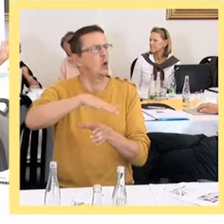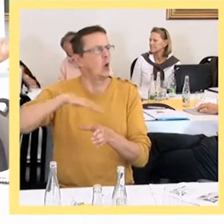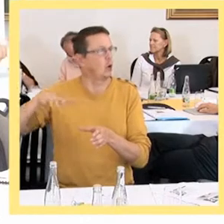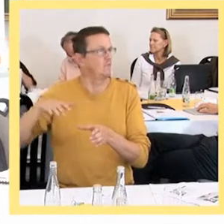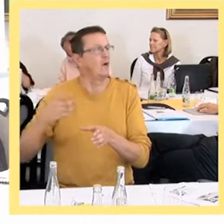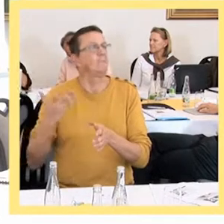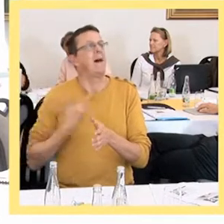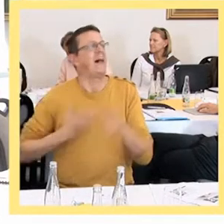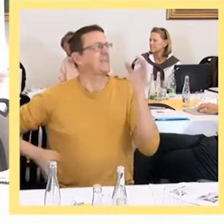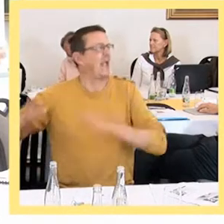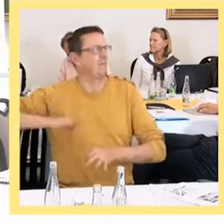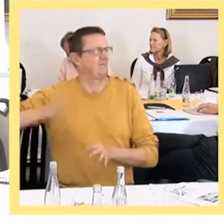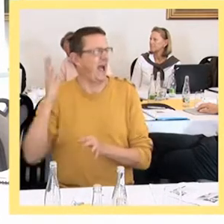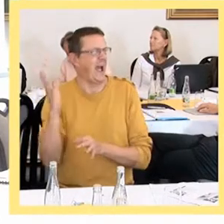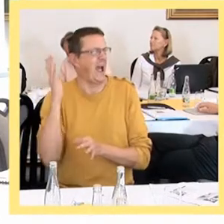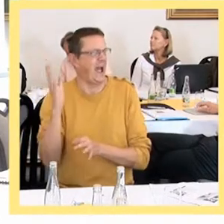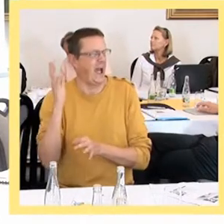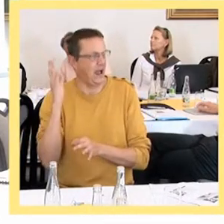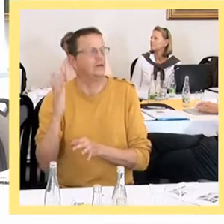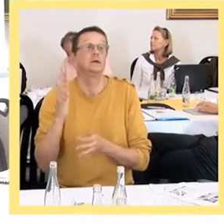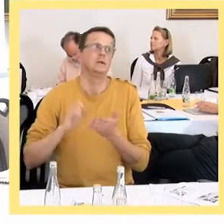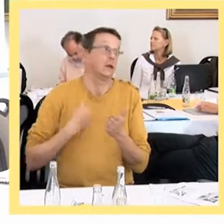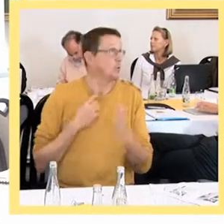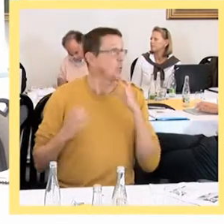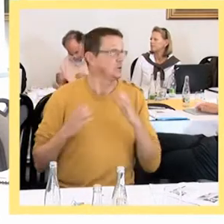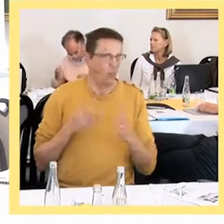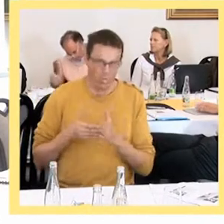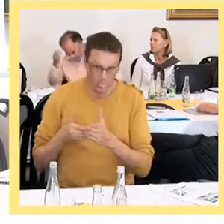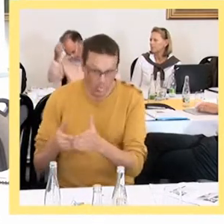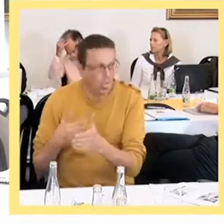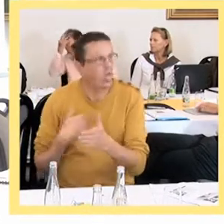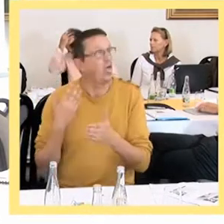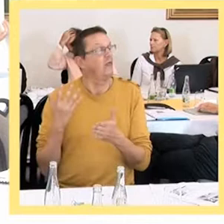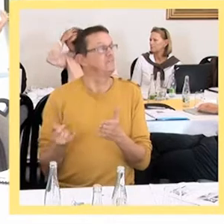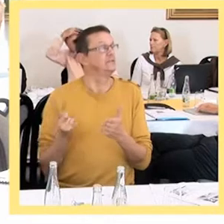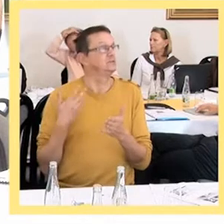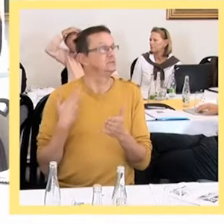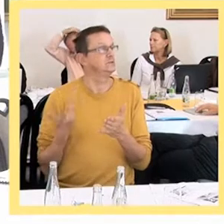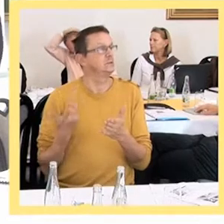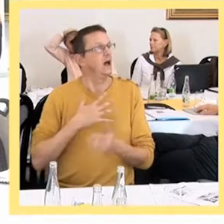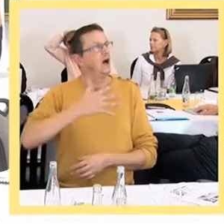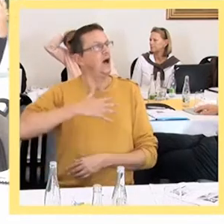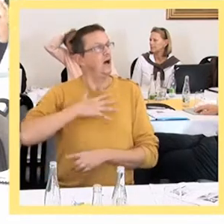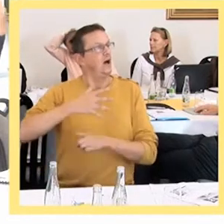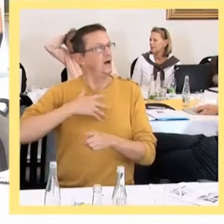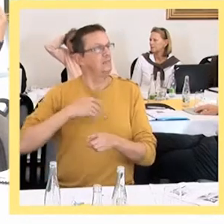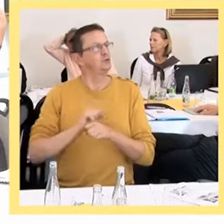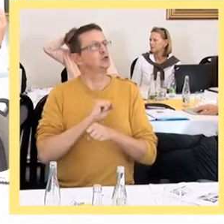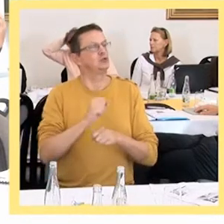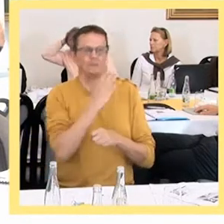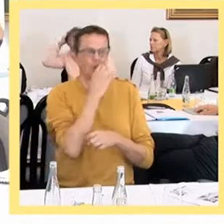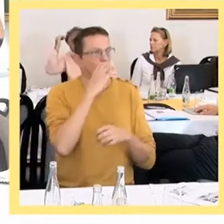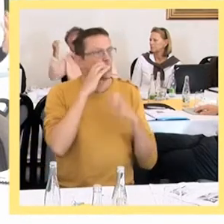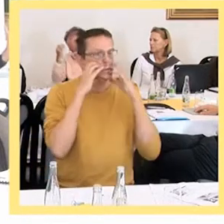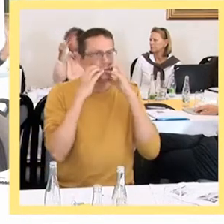of chemical. And again, this will come down to communication. If you provide someone with respiratory protection, it covers their mouth and their